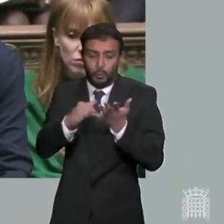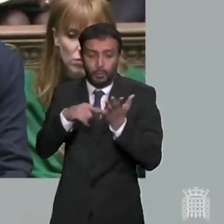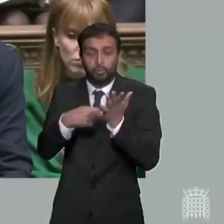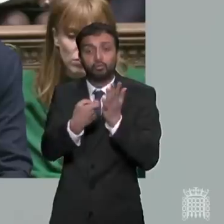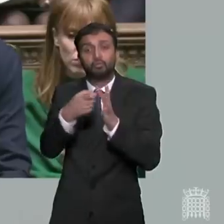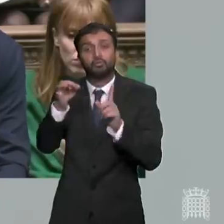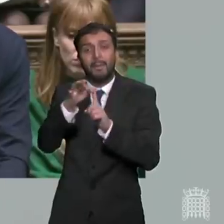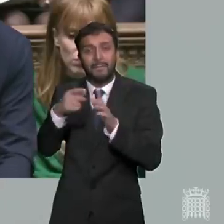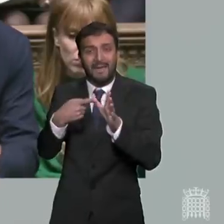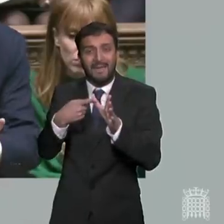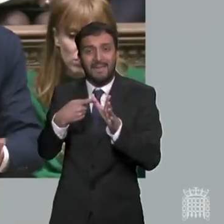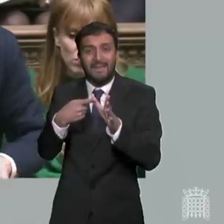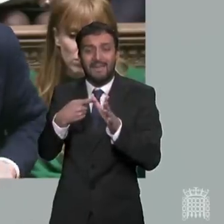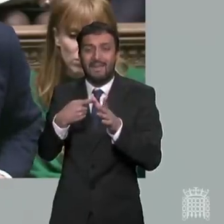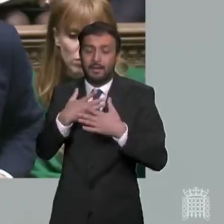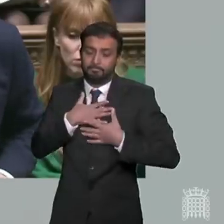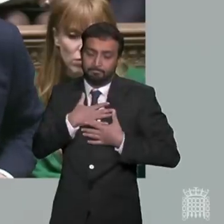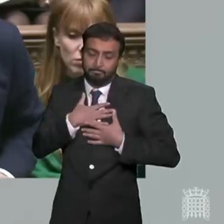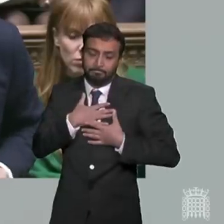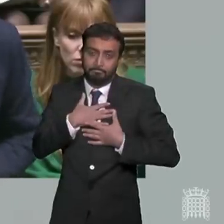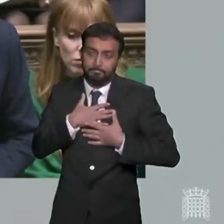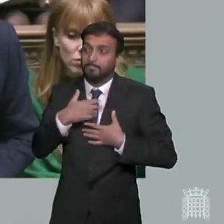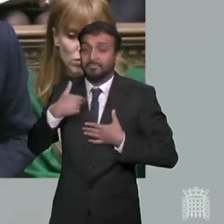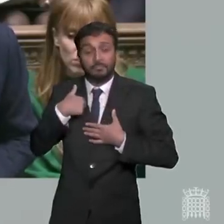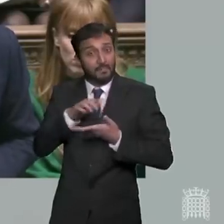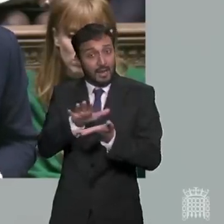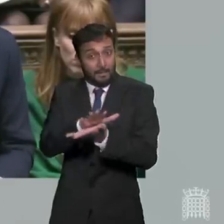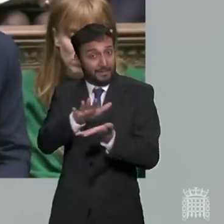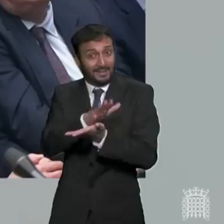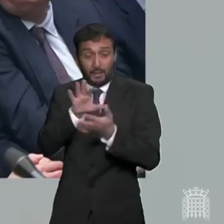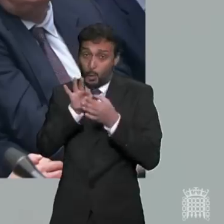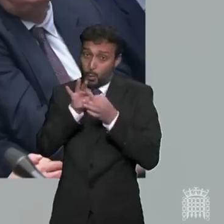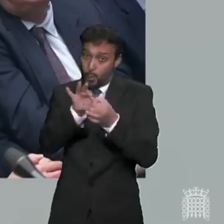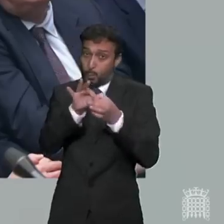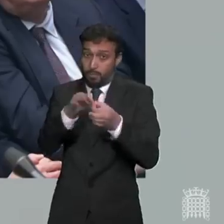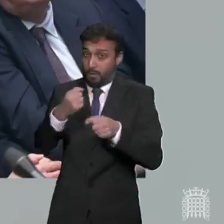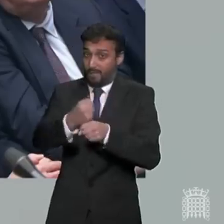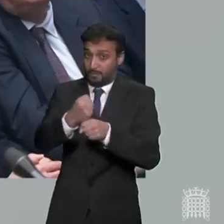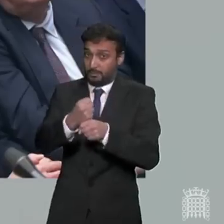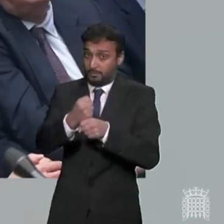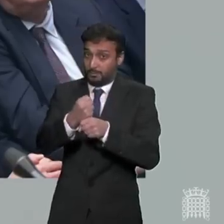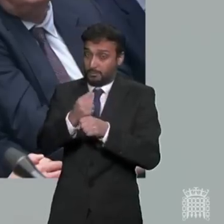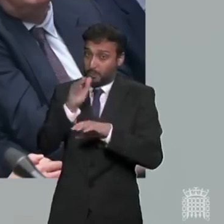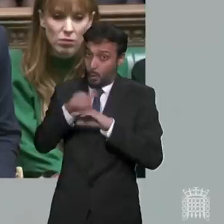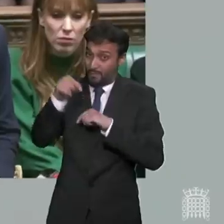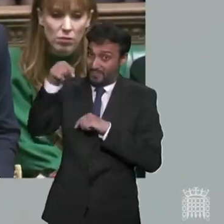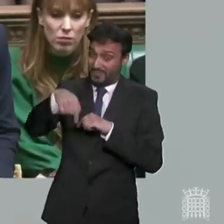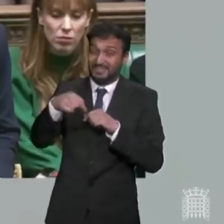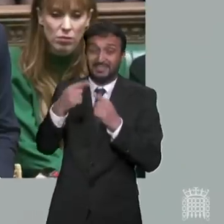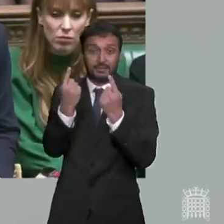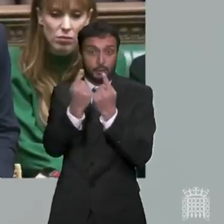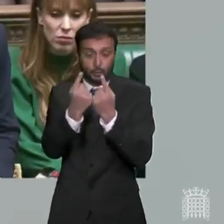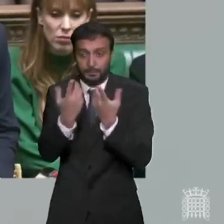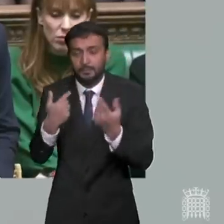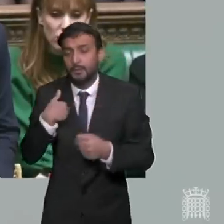recent weeks. I'm very happy to work with the government on this. So can he take the opportunity to update the country on